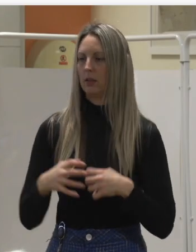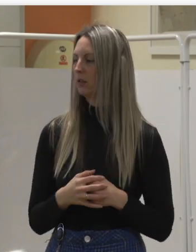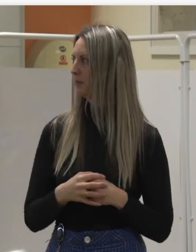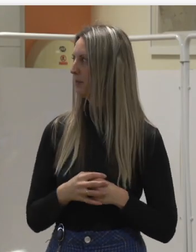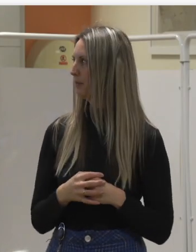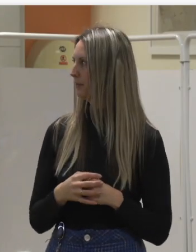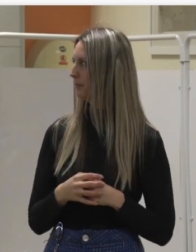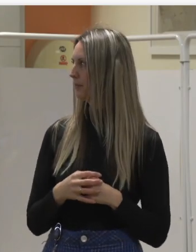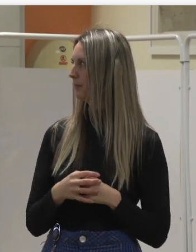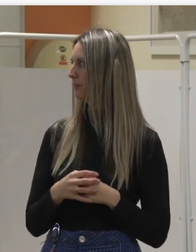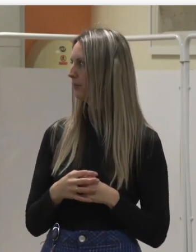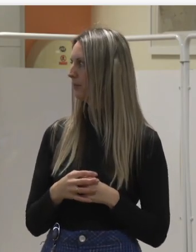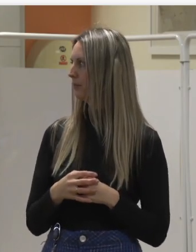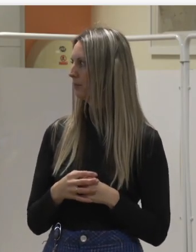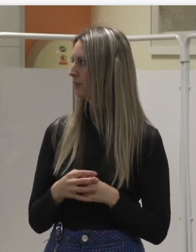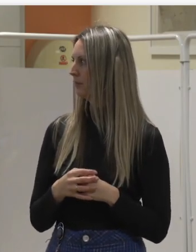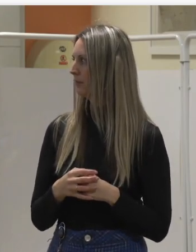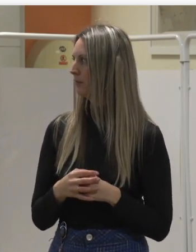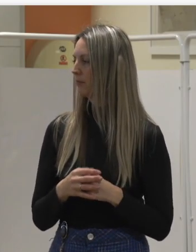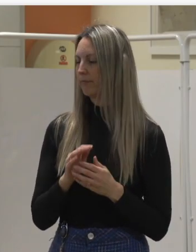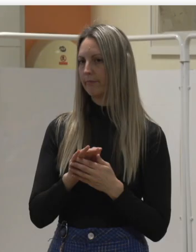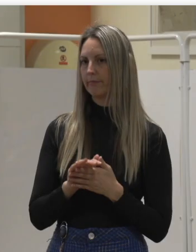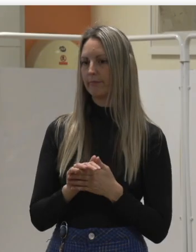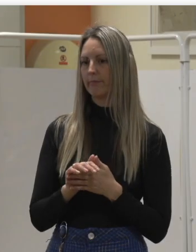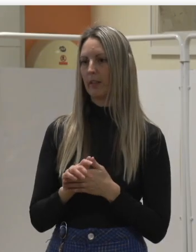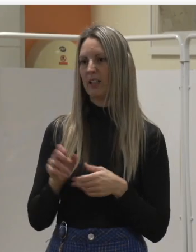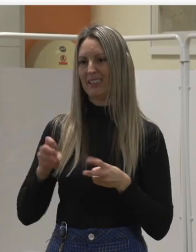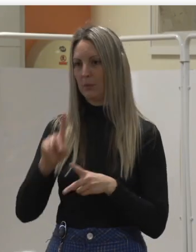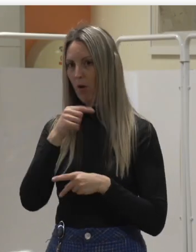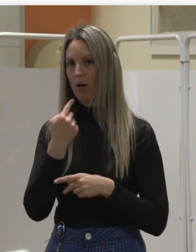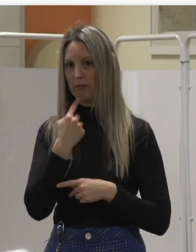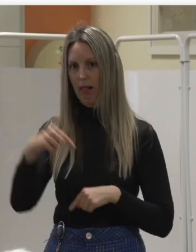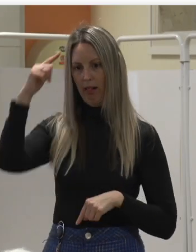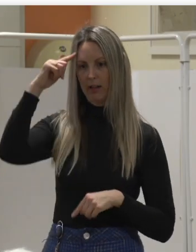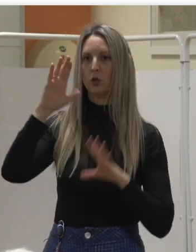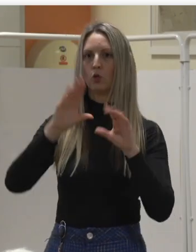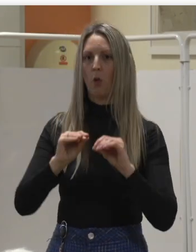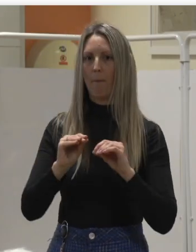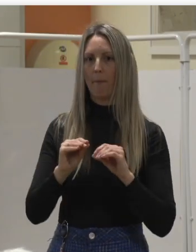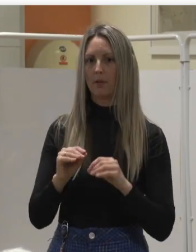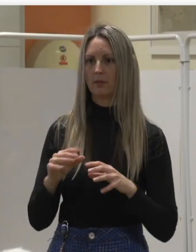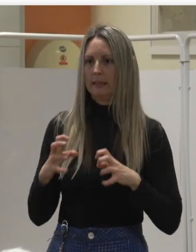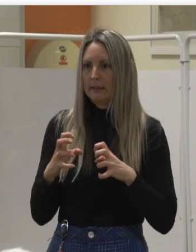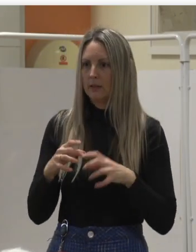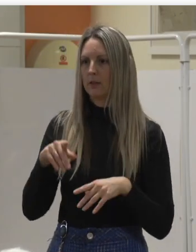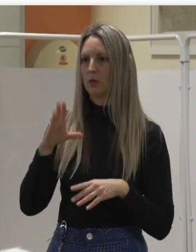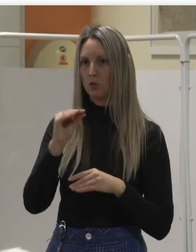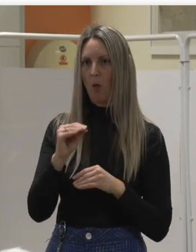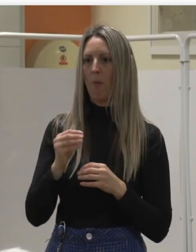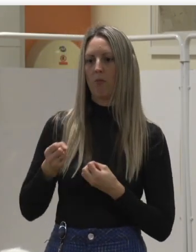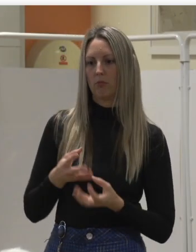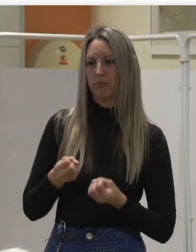it down. Okay, so this regulation is completely lost, or it